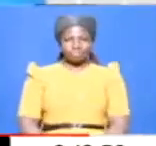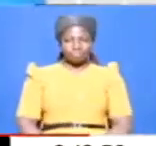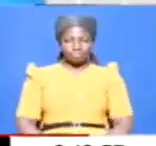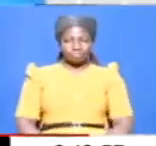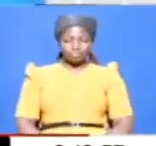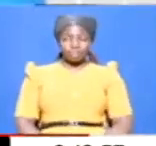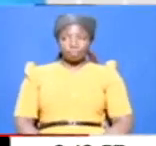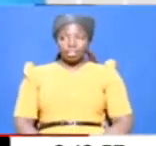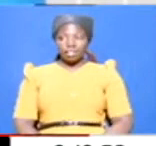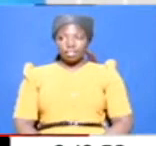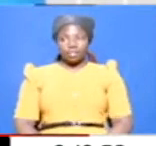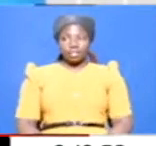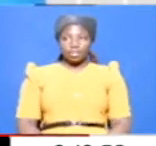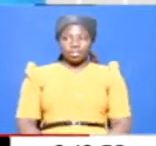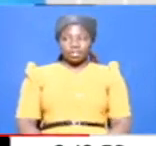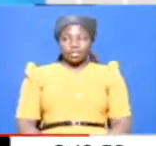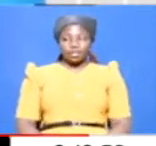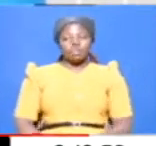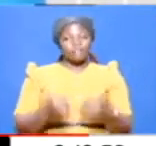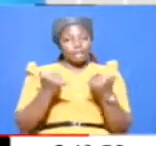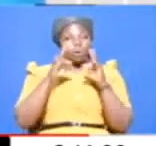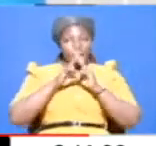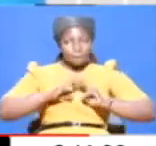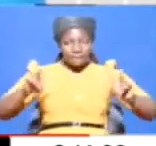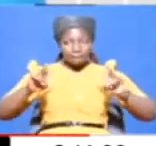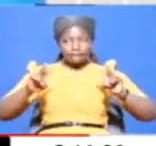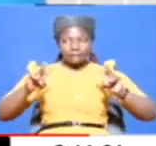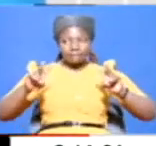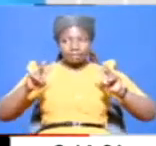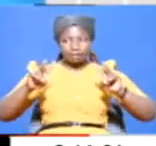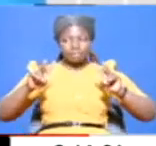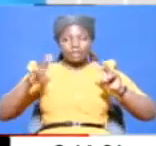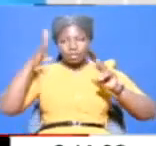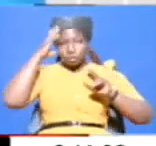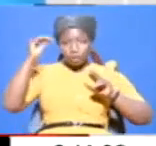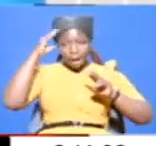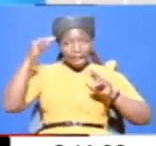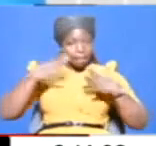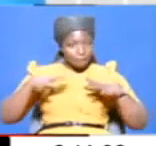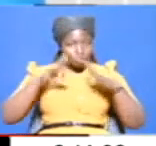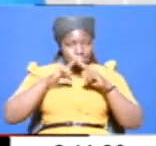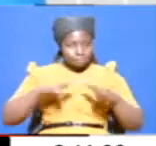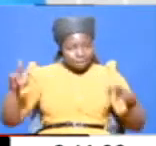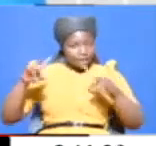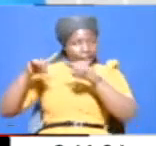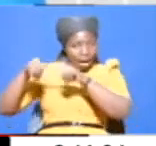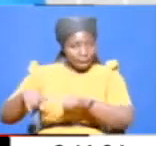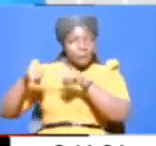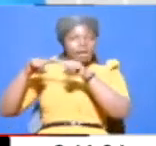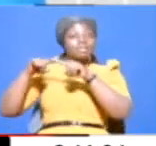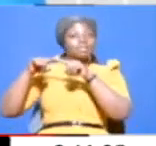The peace or peace of Somali lies with its own